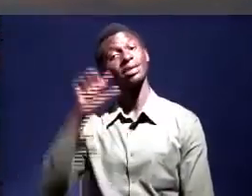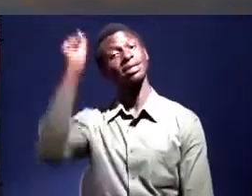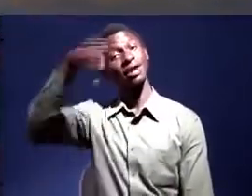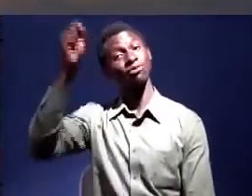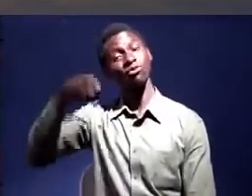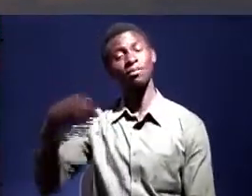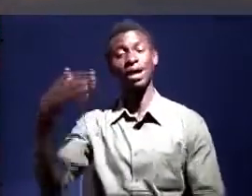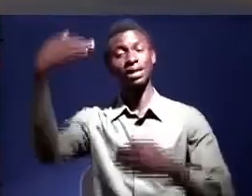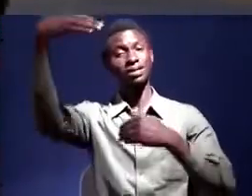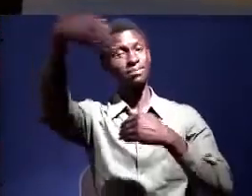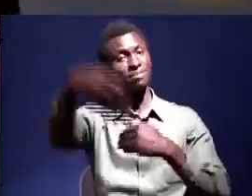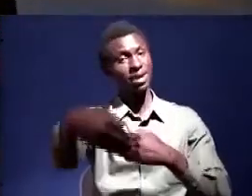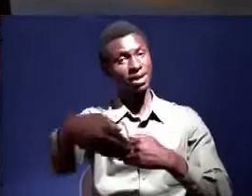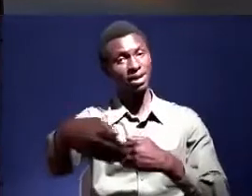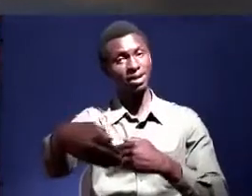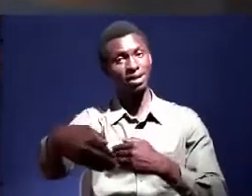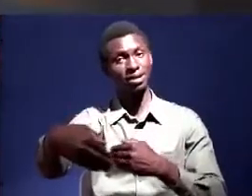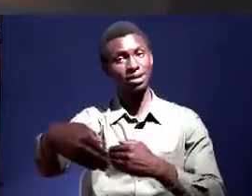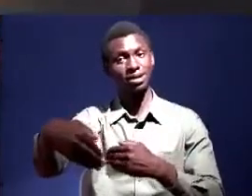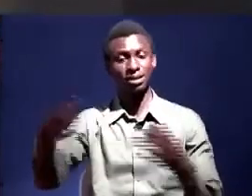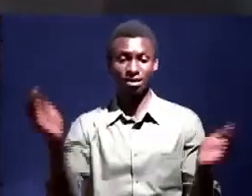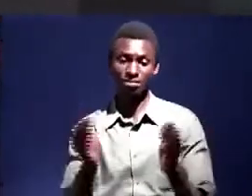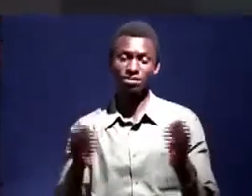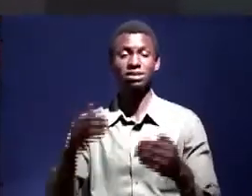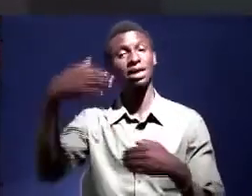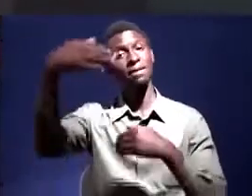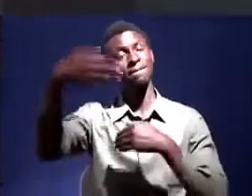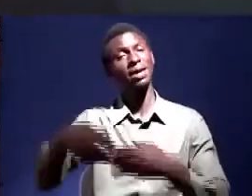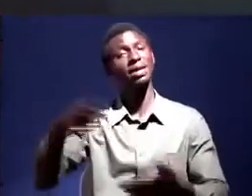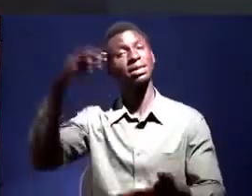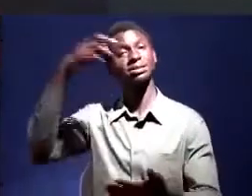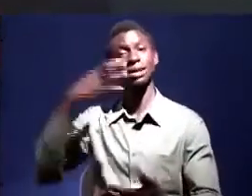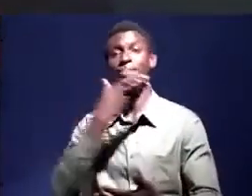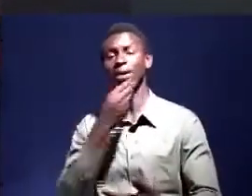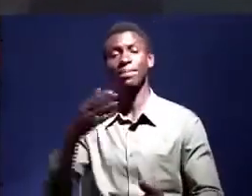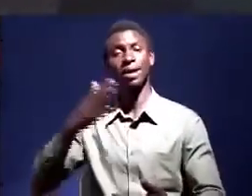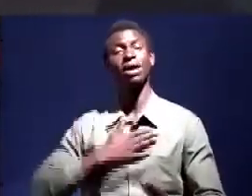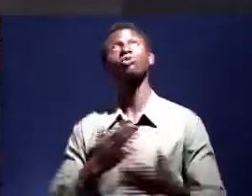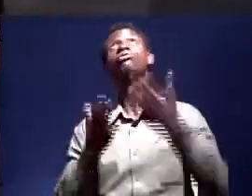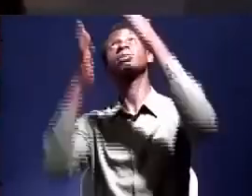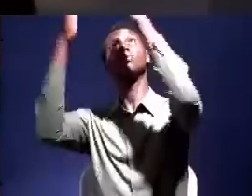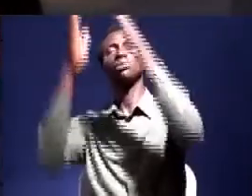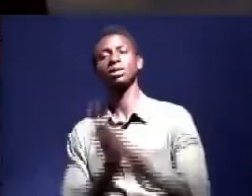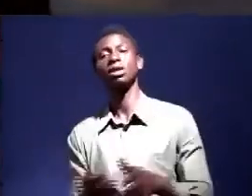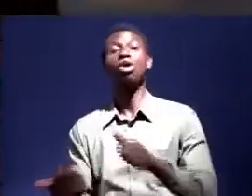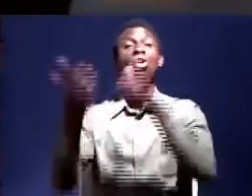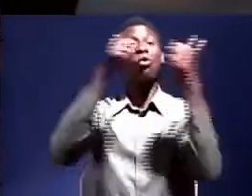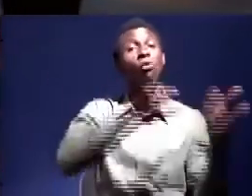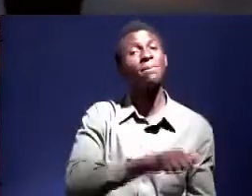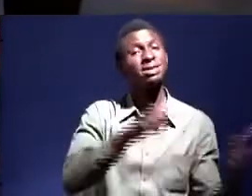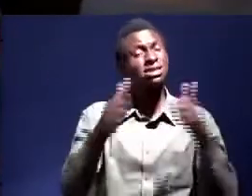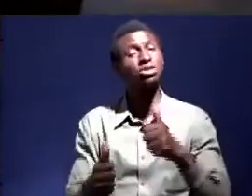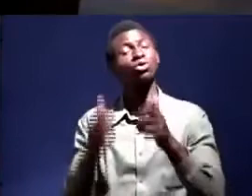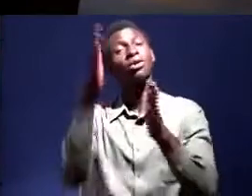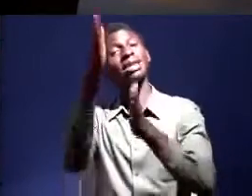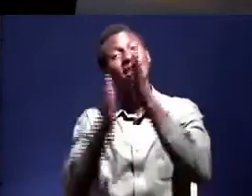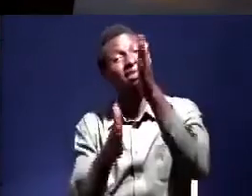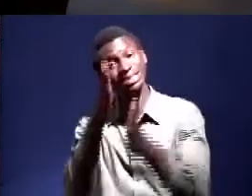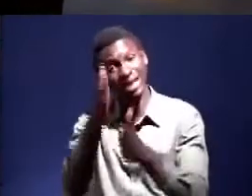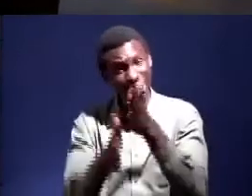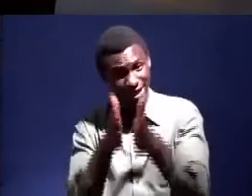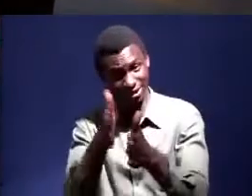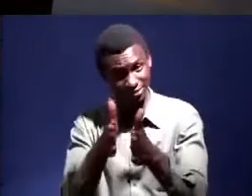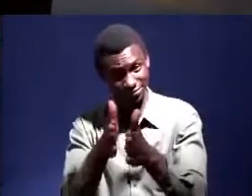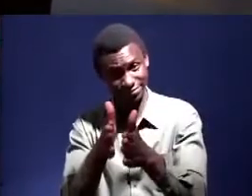na kumtetea mbele za Baba mbinguni. Baptism is the symbol that we're taking